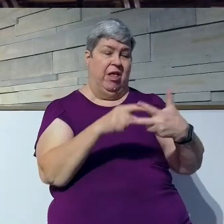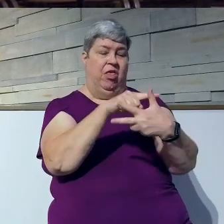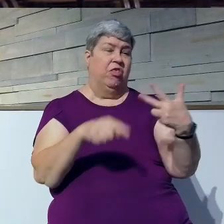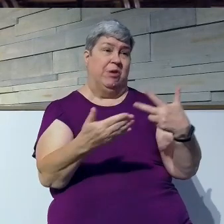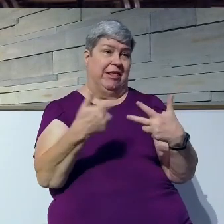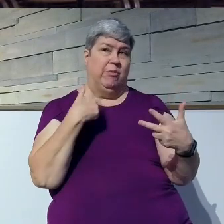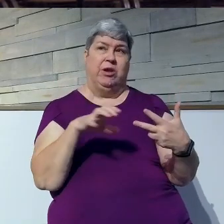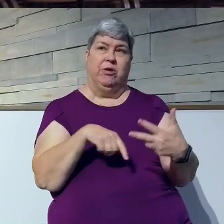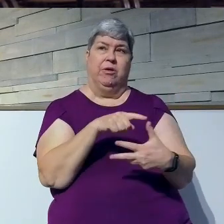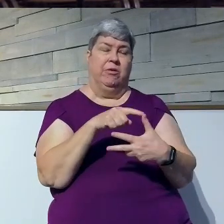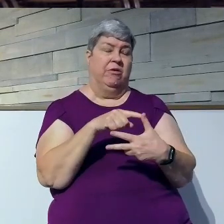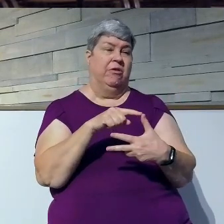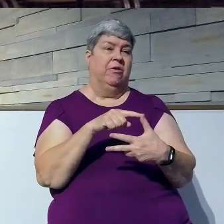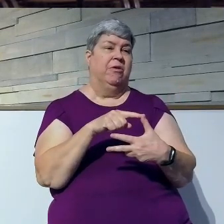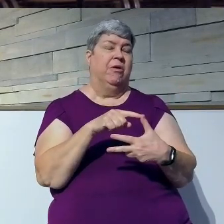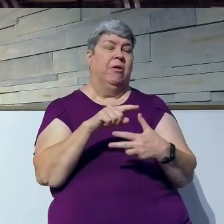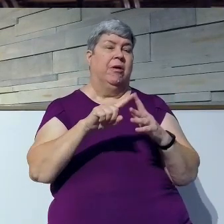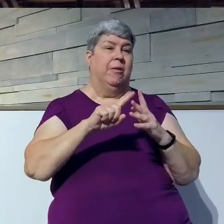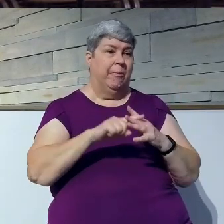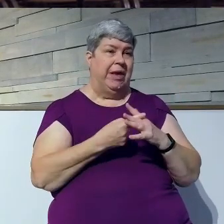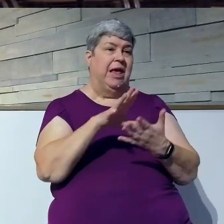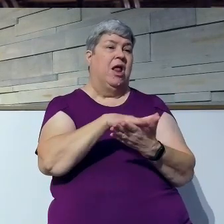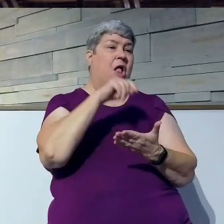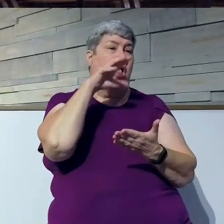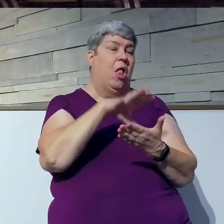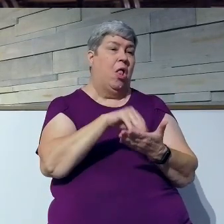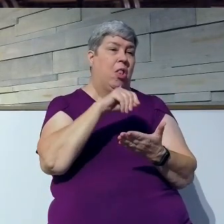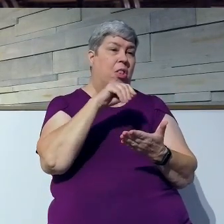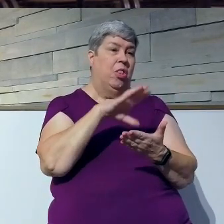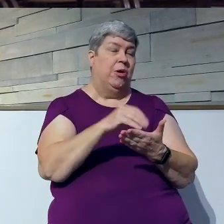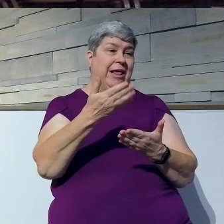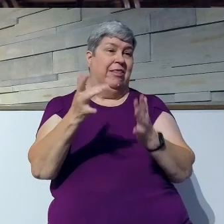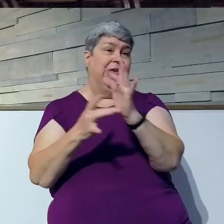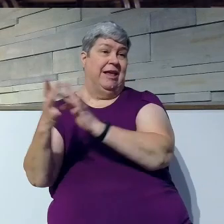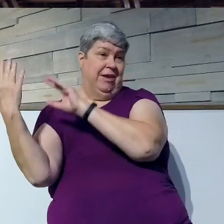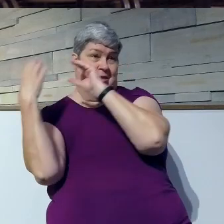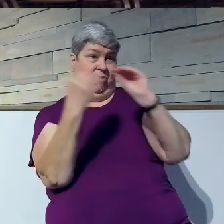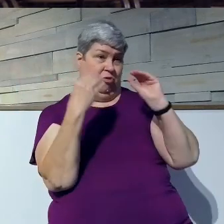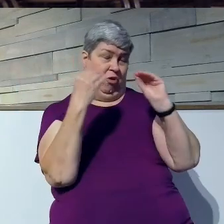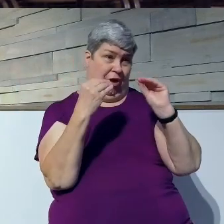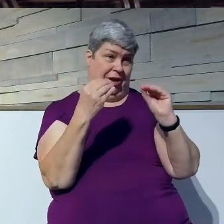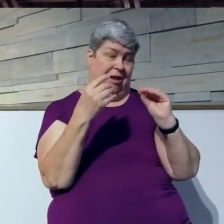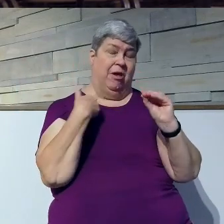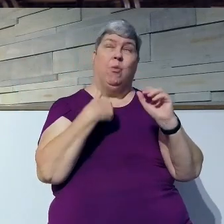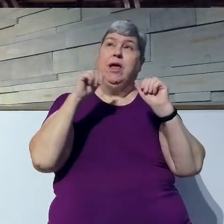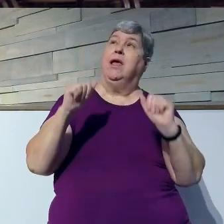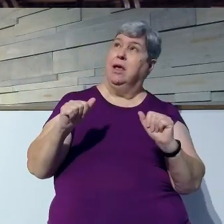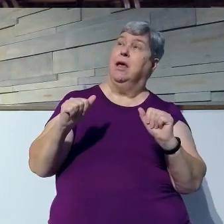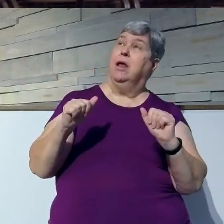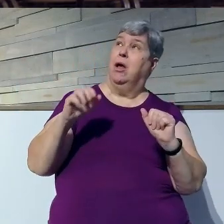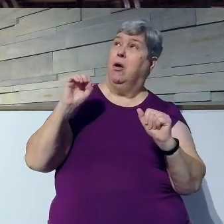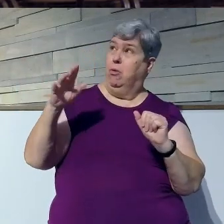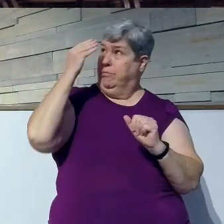things that we do. We begin, first of all, by learning what Jesus taught so that we may